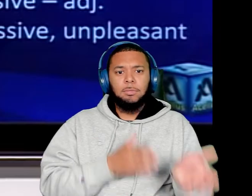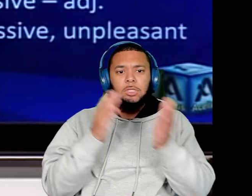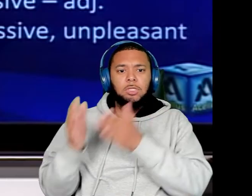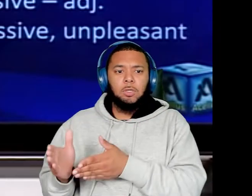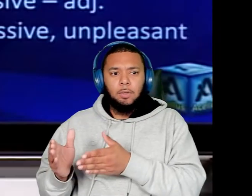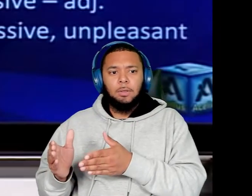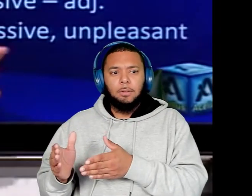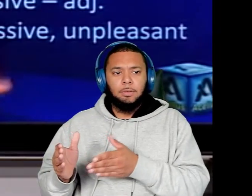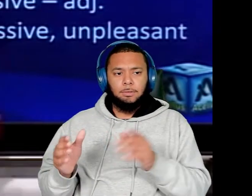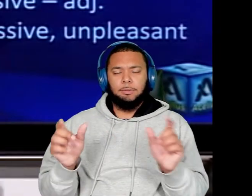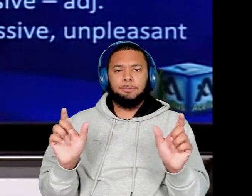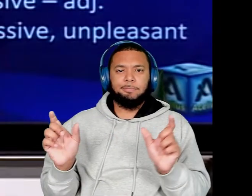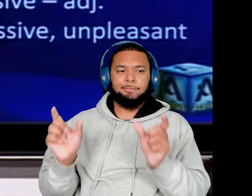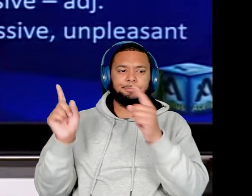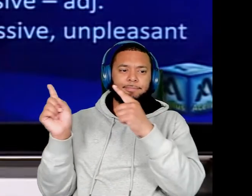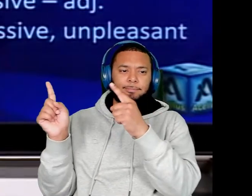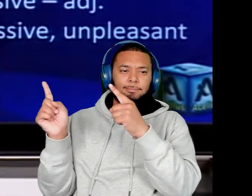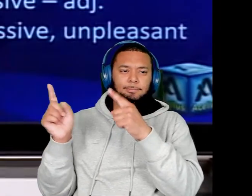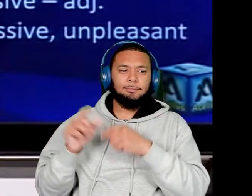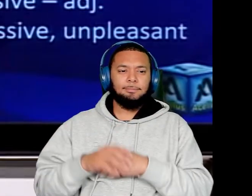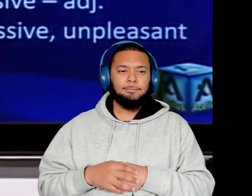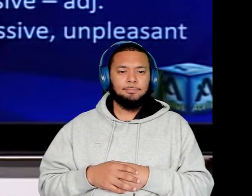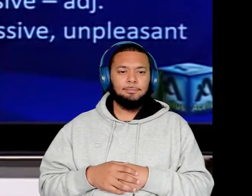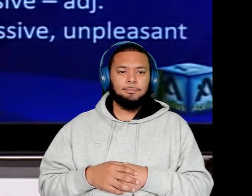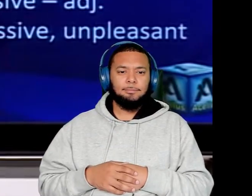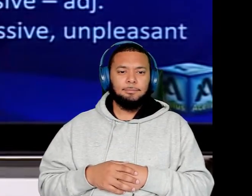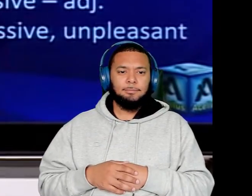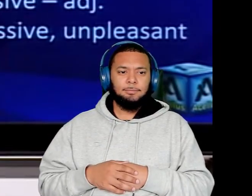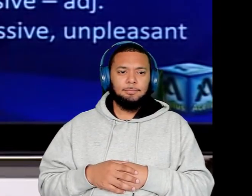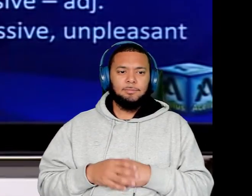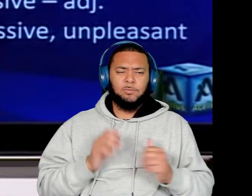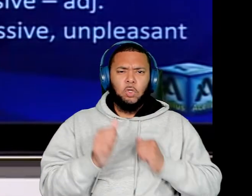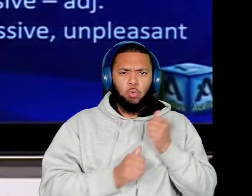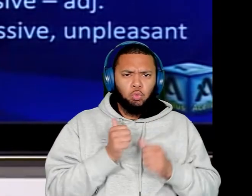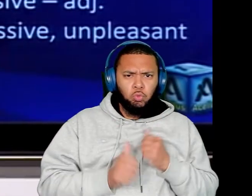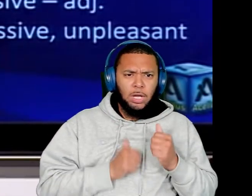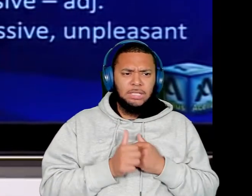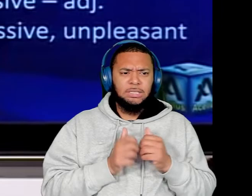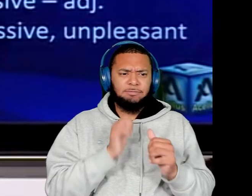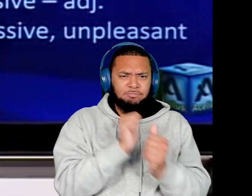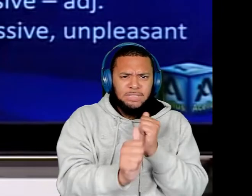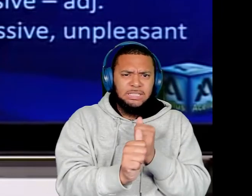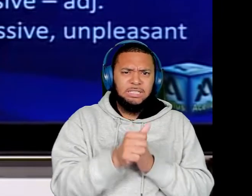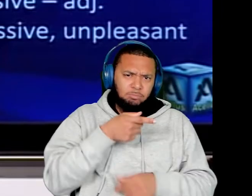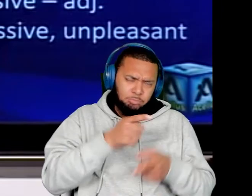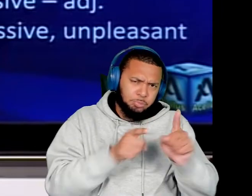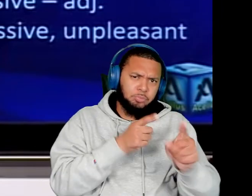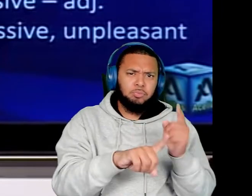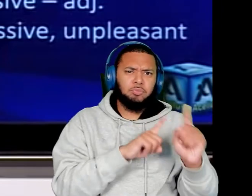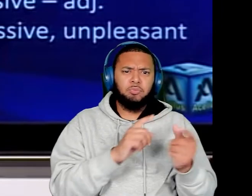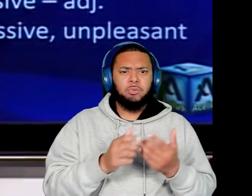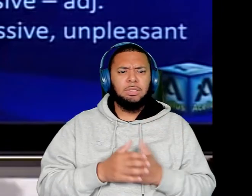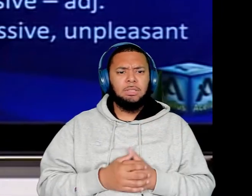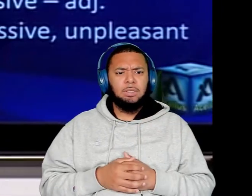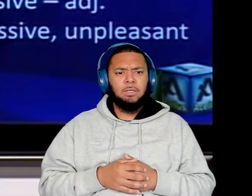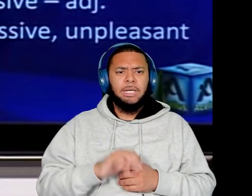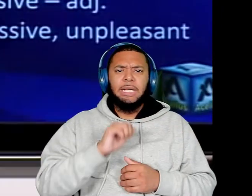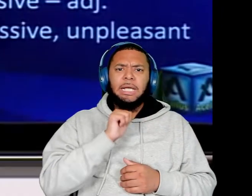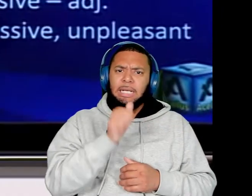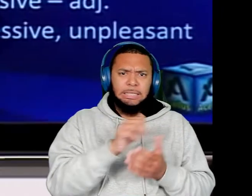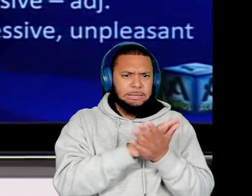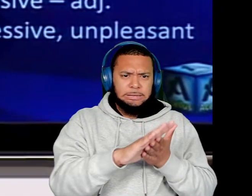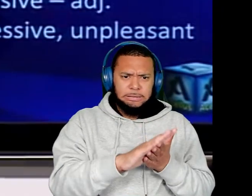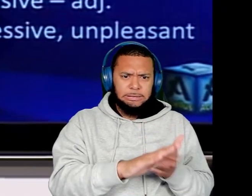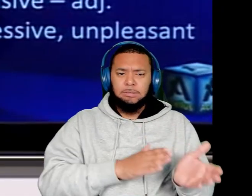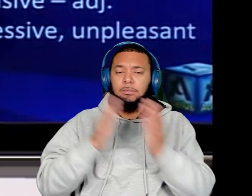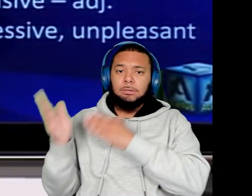I'm going to put both of these up. Kind of aggressive or unpleasant. An offensive person might be an unpleasant person.